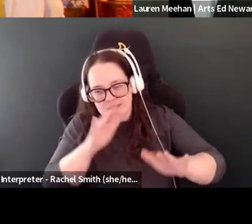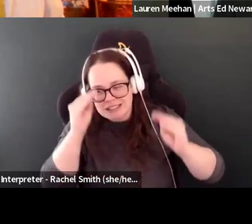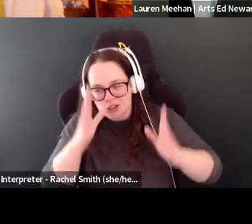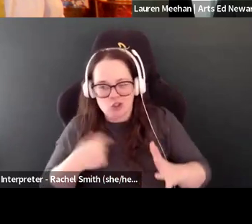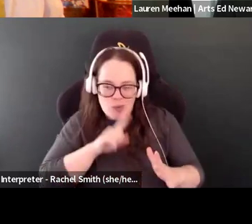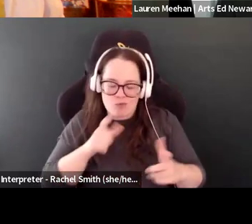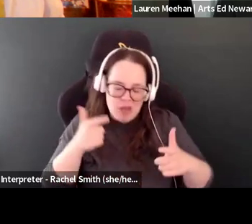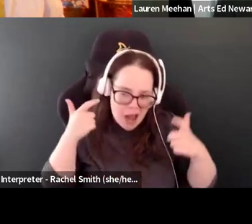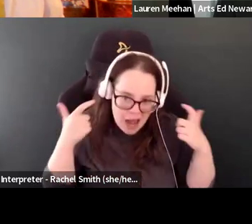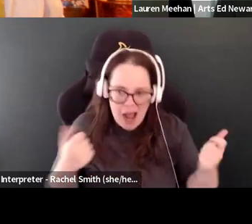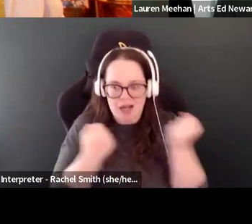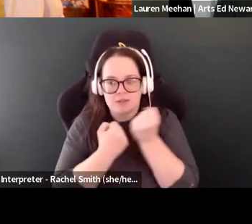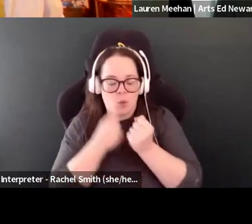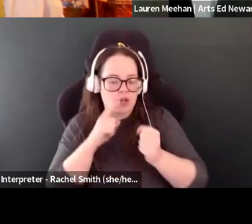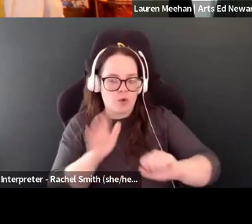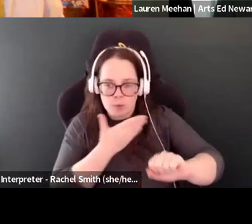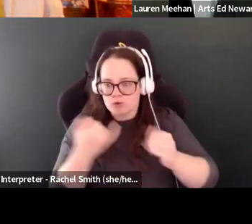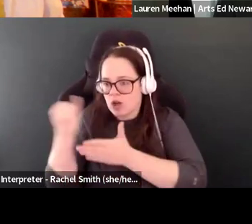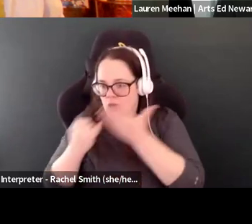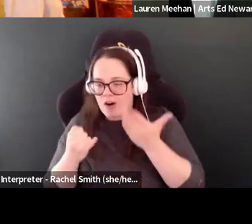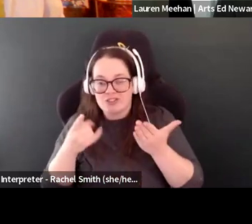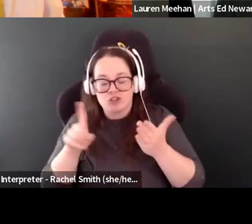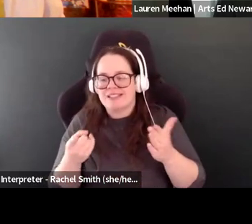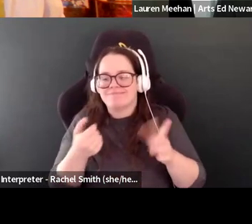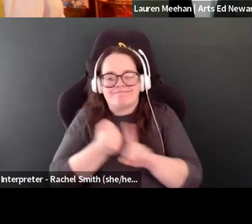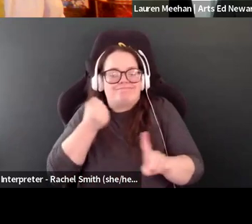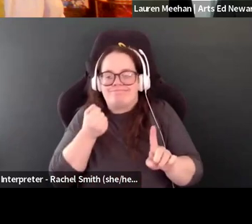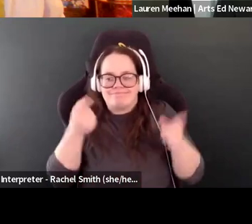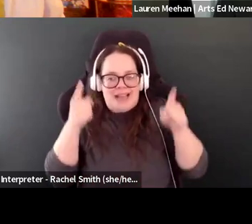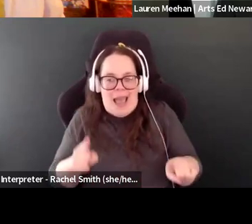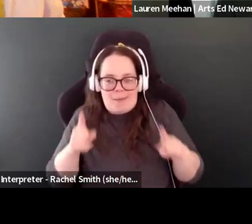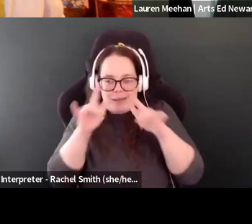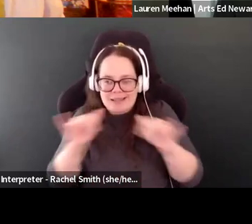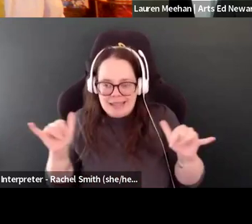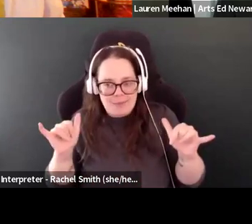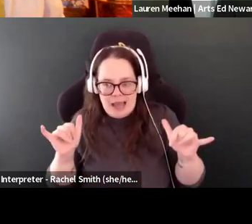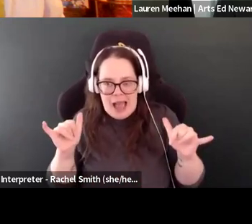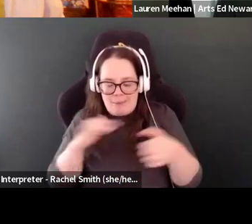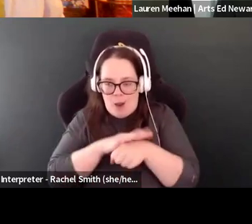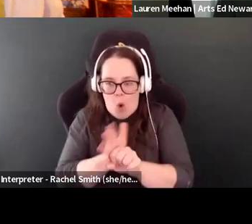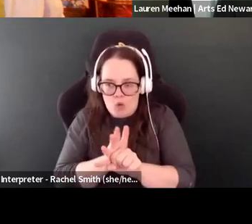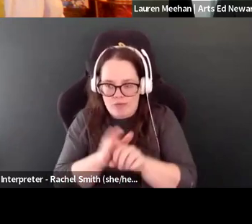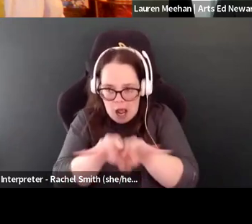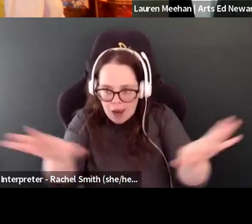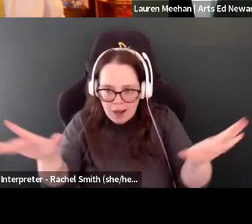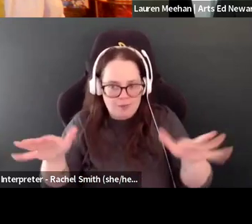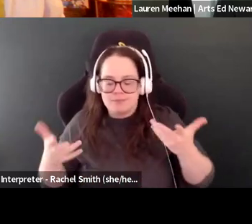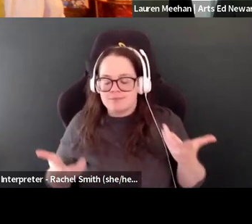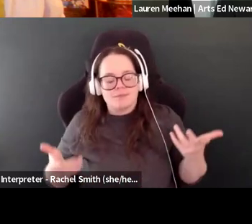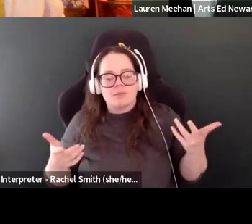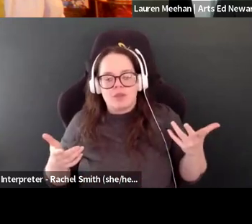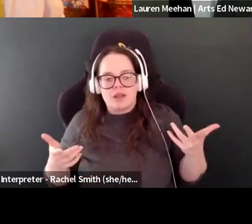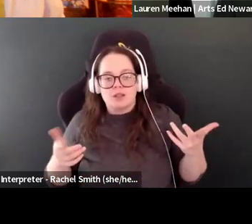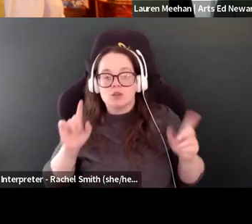education, and all of these things just happened at the same time on top of a worldwide pandemic. But we were